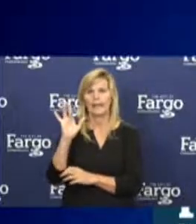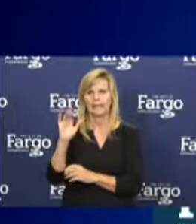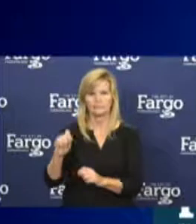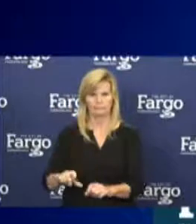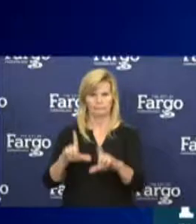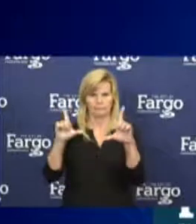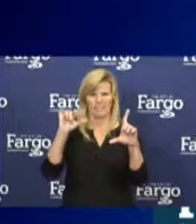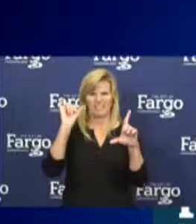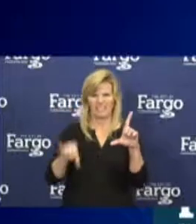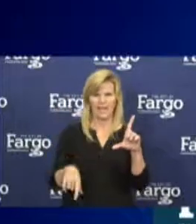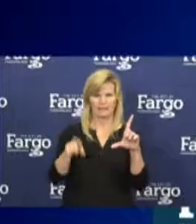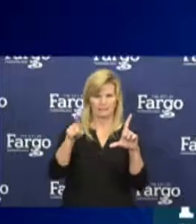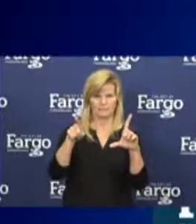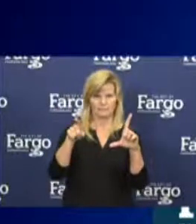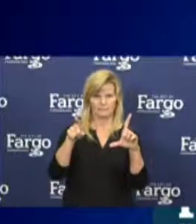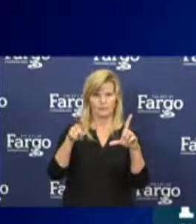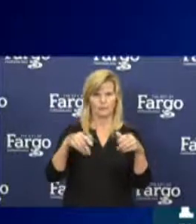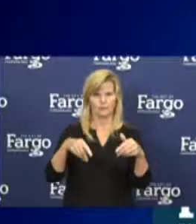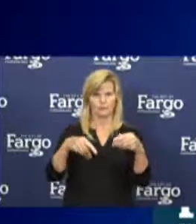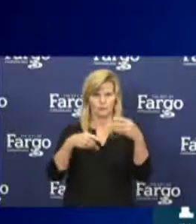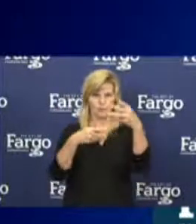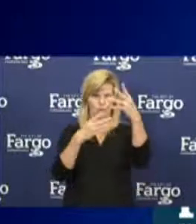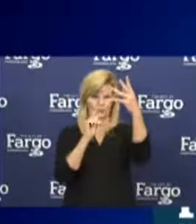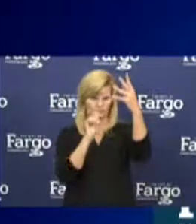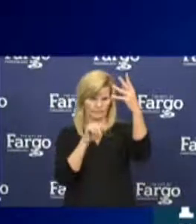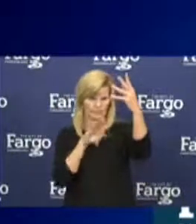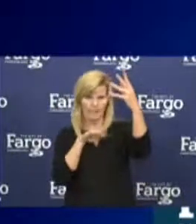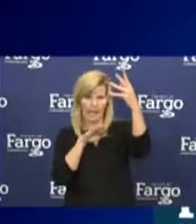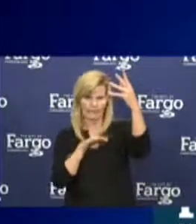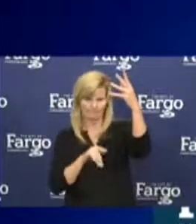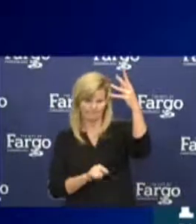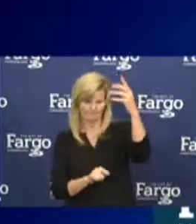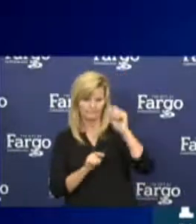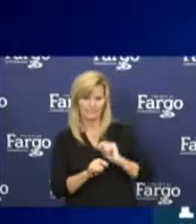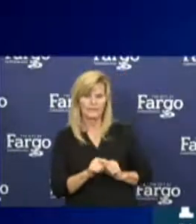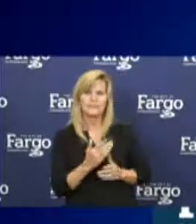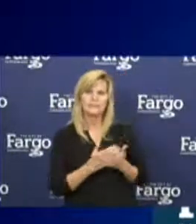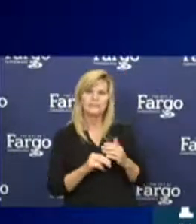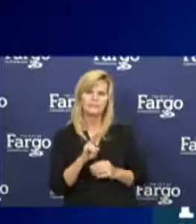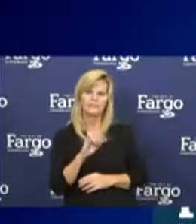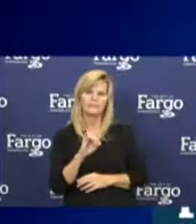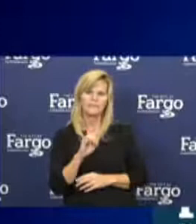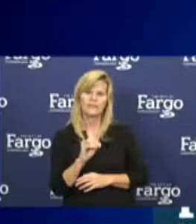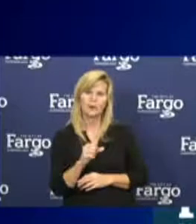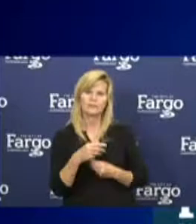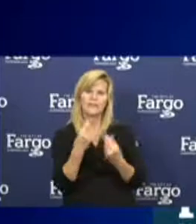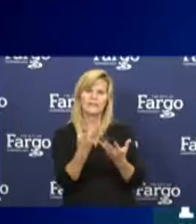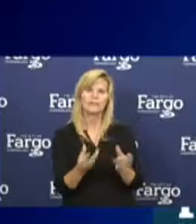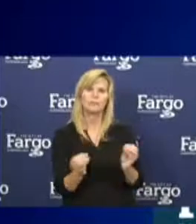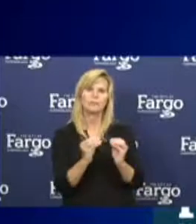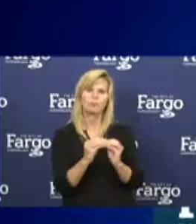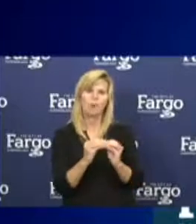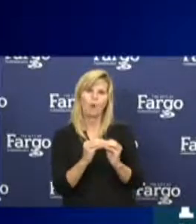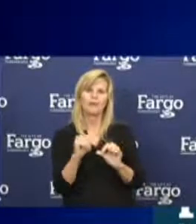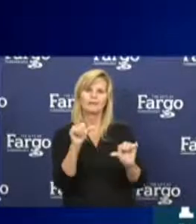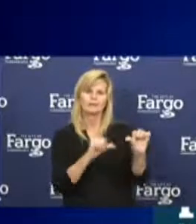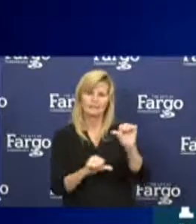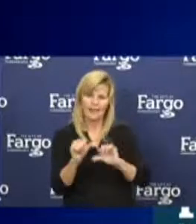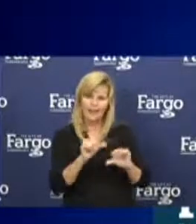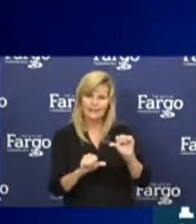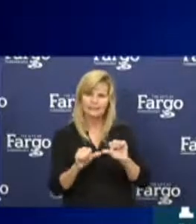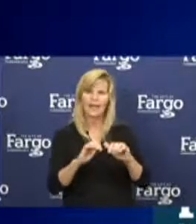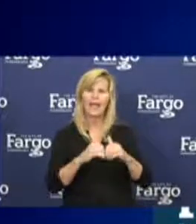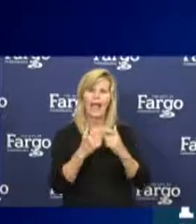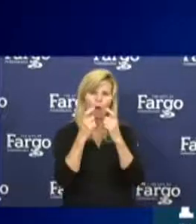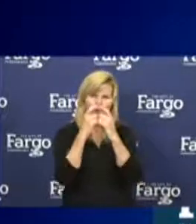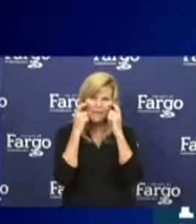like this. And if you scroll down the page a little ways, we have a couple of videos that give even more scientific graphic evidence of how